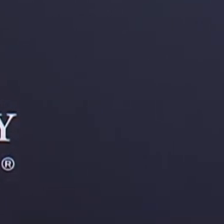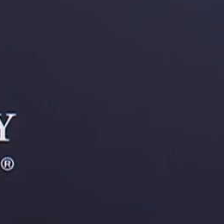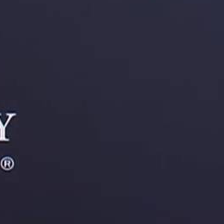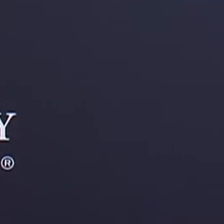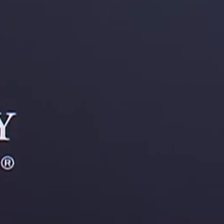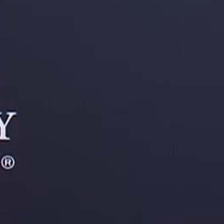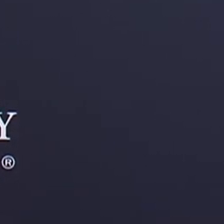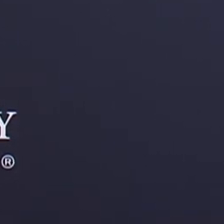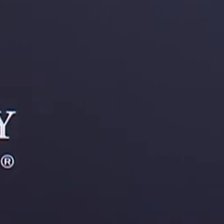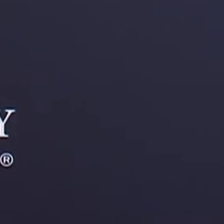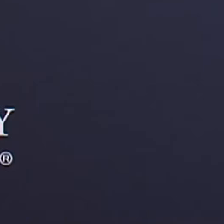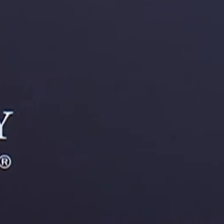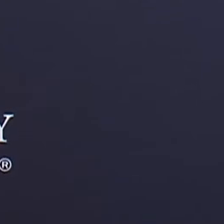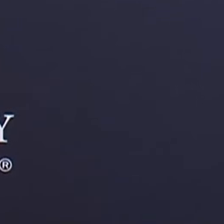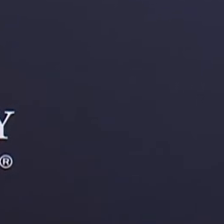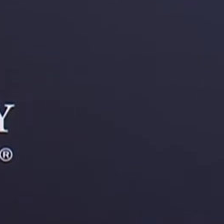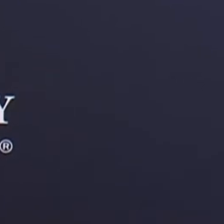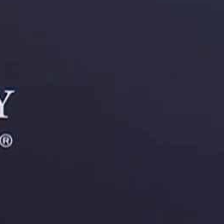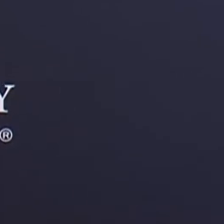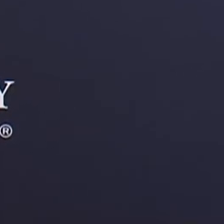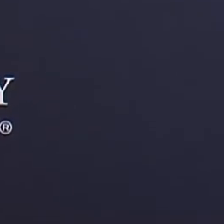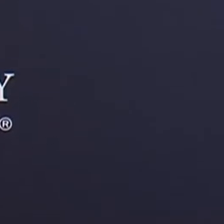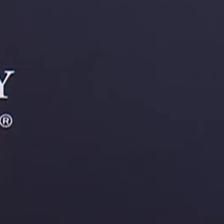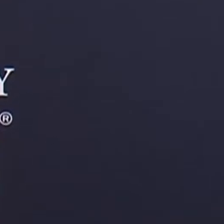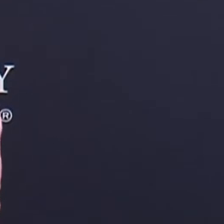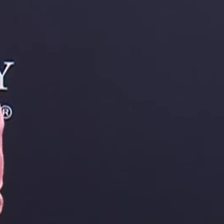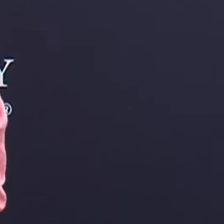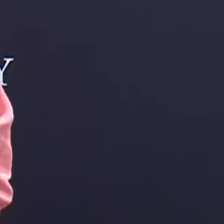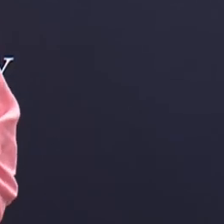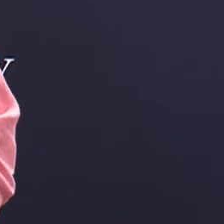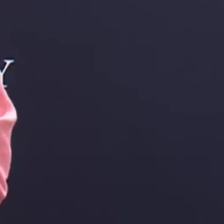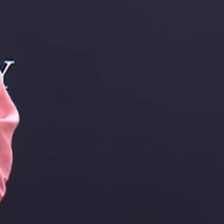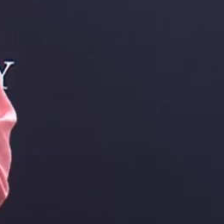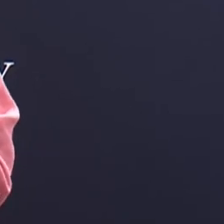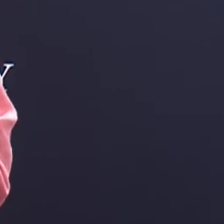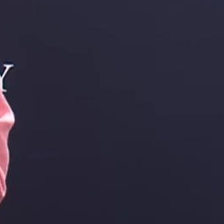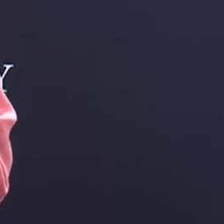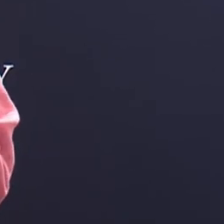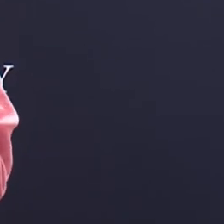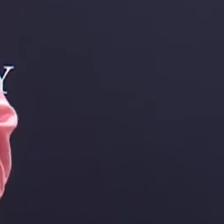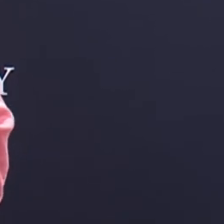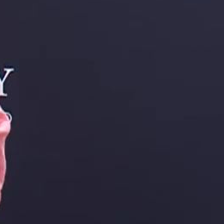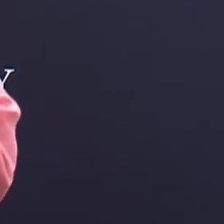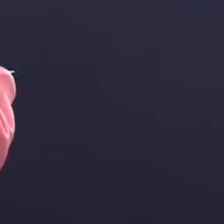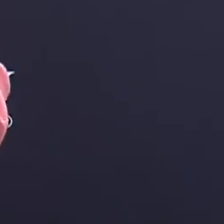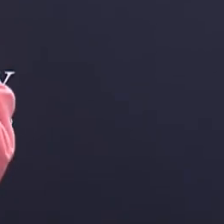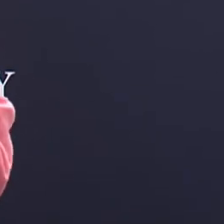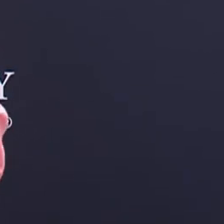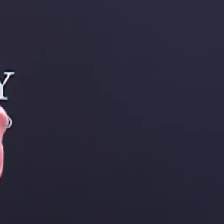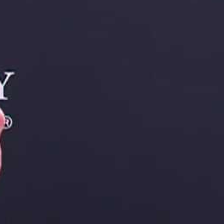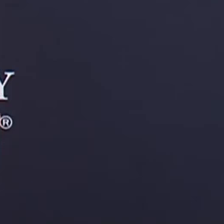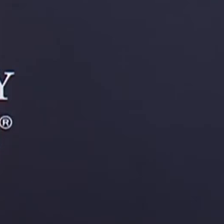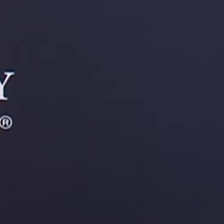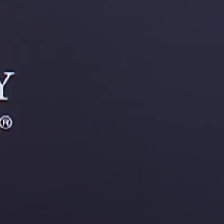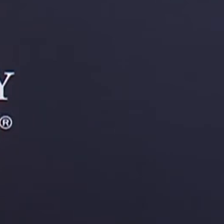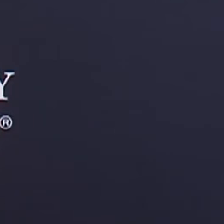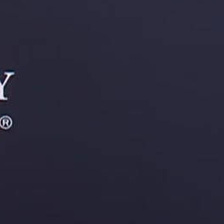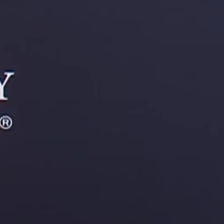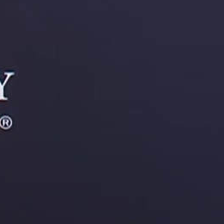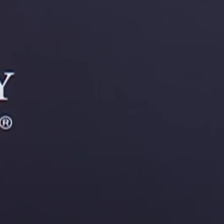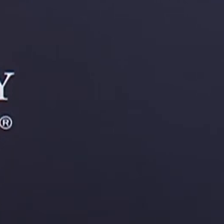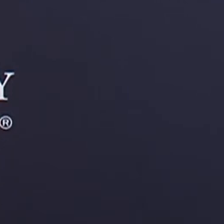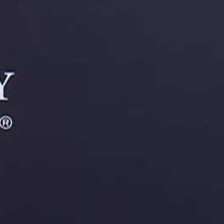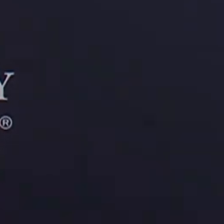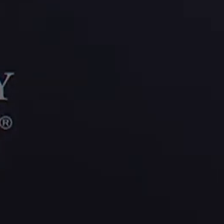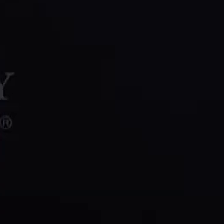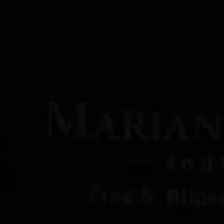sounds, each sound goes on its own finger. If it's a digraph, like shh, that's only one sound, so it goes on one